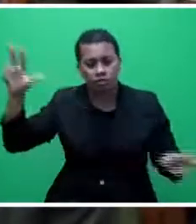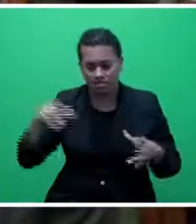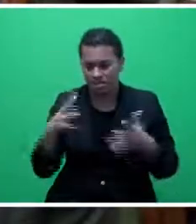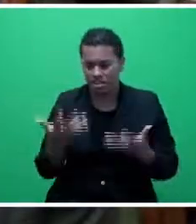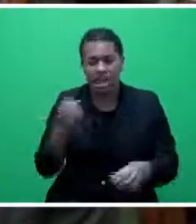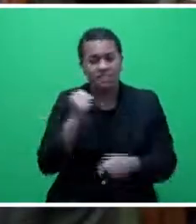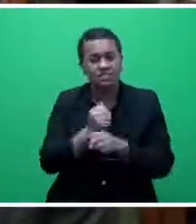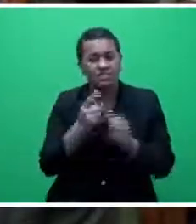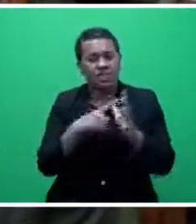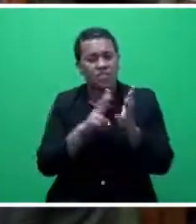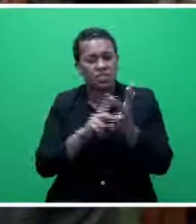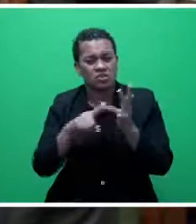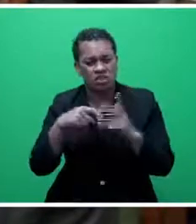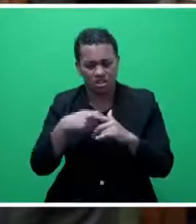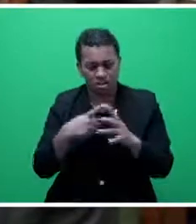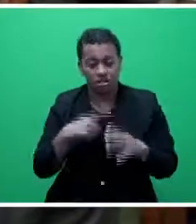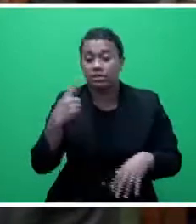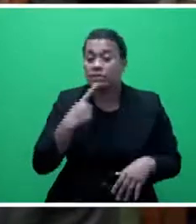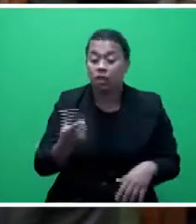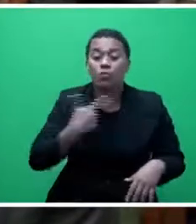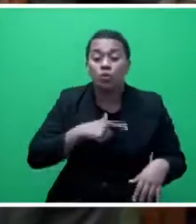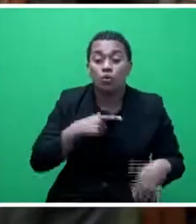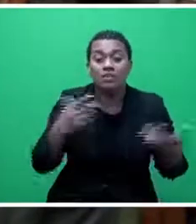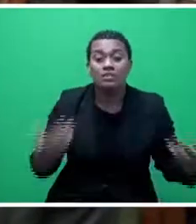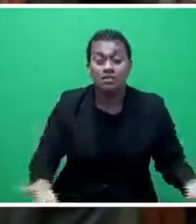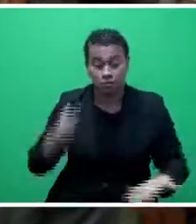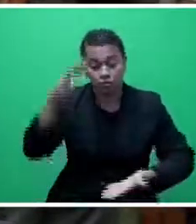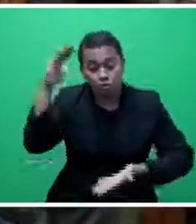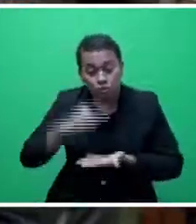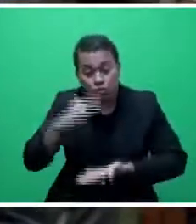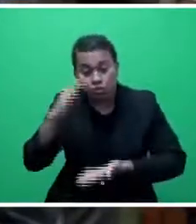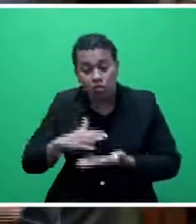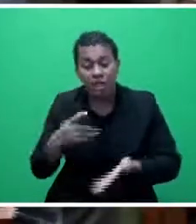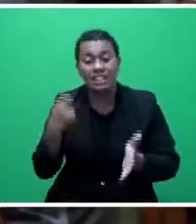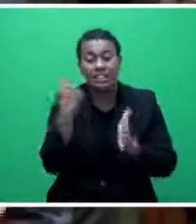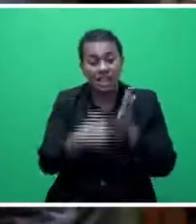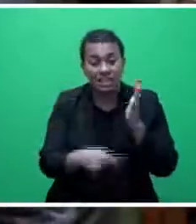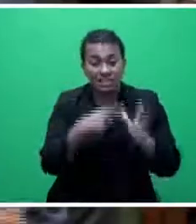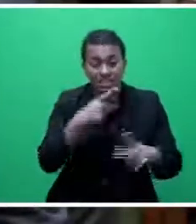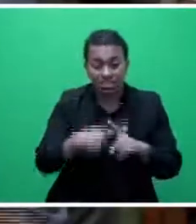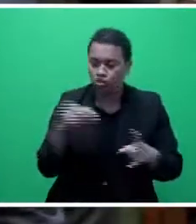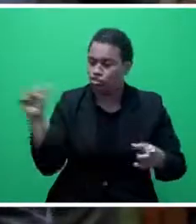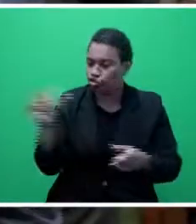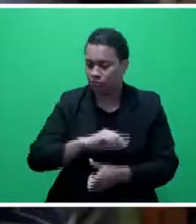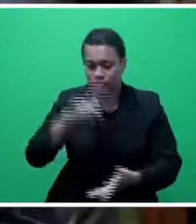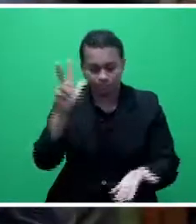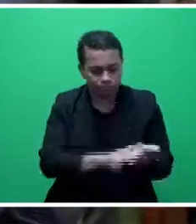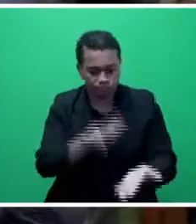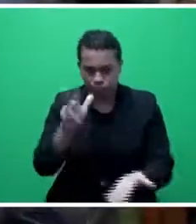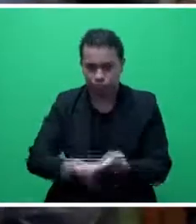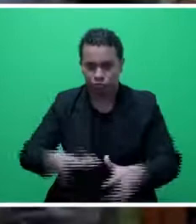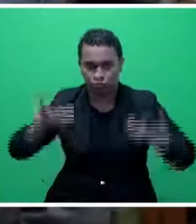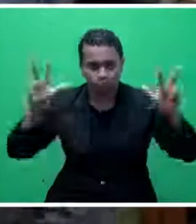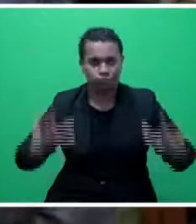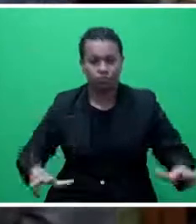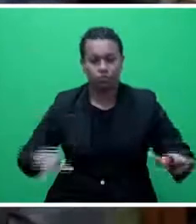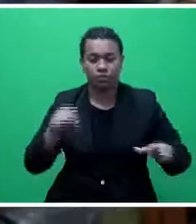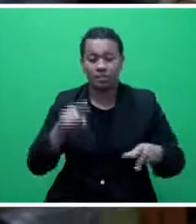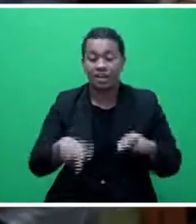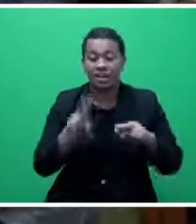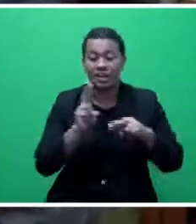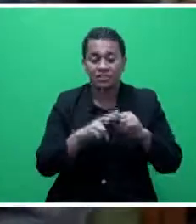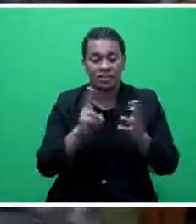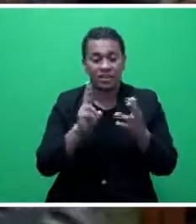saying. They're saying, because we've reduced the tariff rate, let's go and sign the PESA Plus hook, line and sinker. What we are saying,